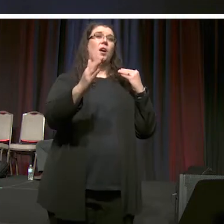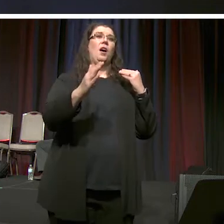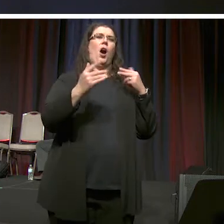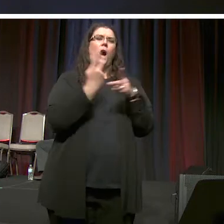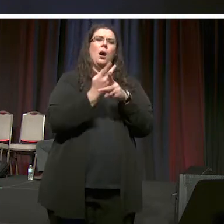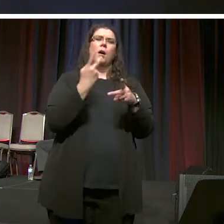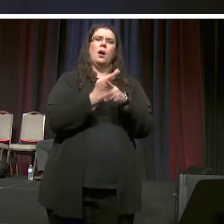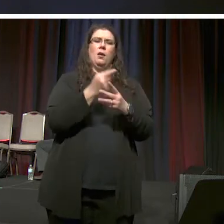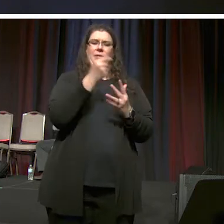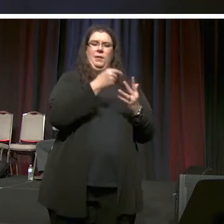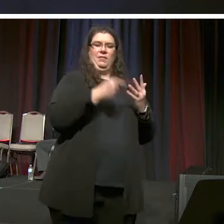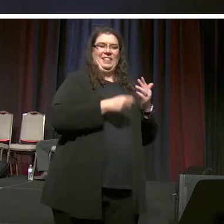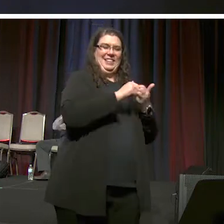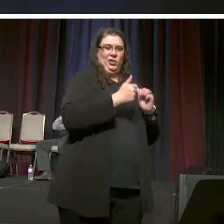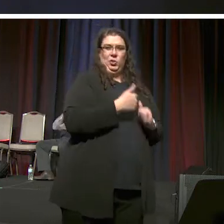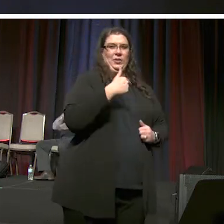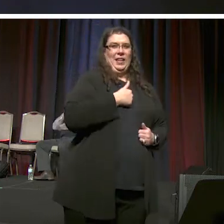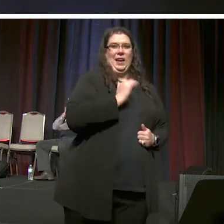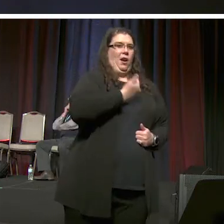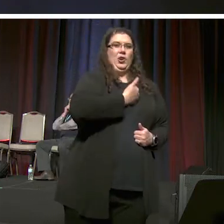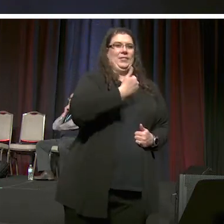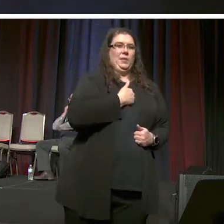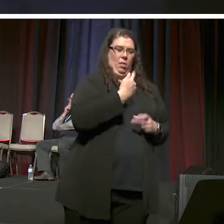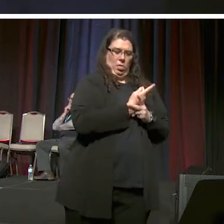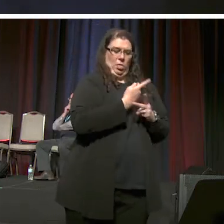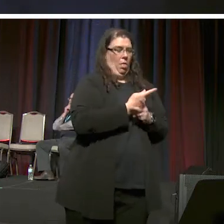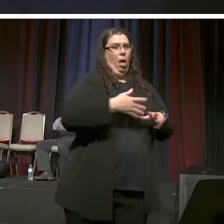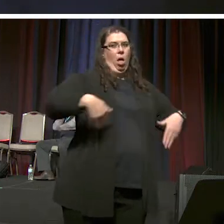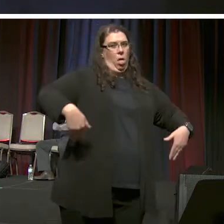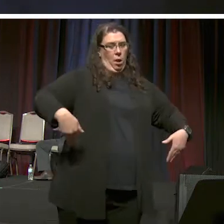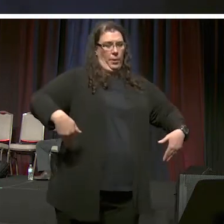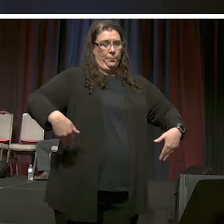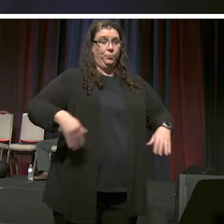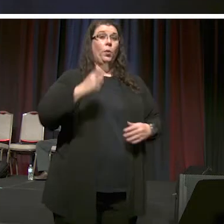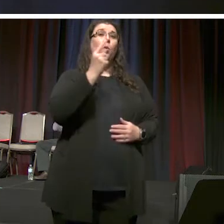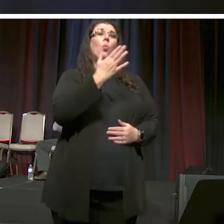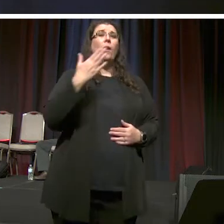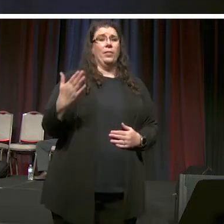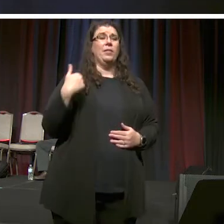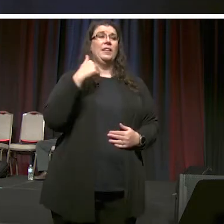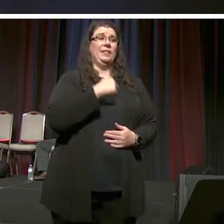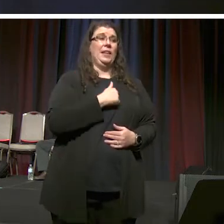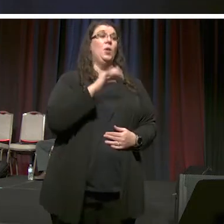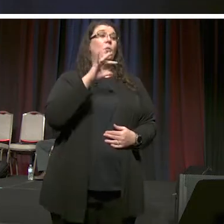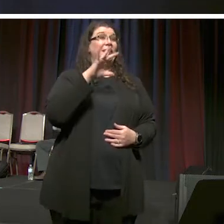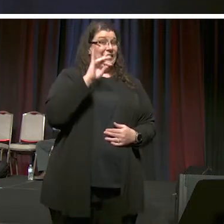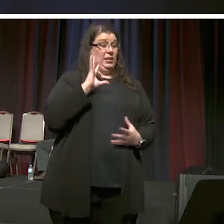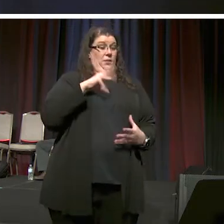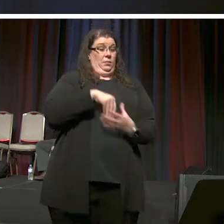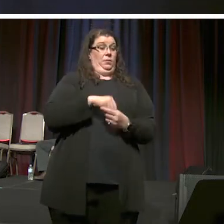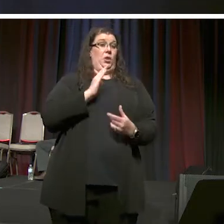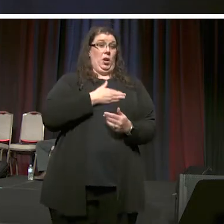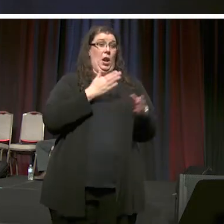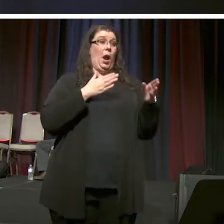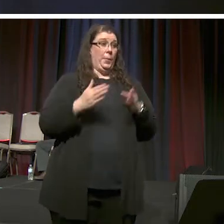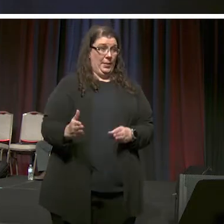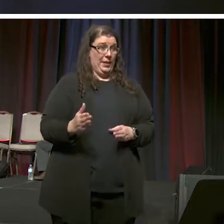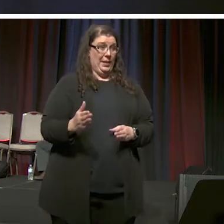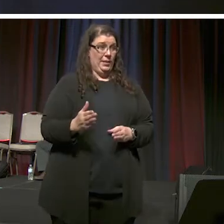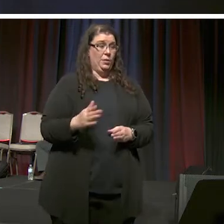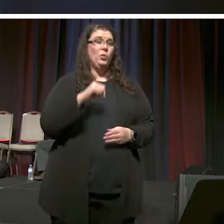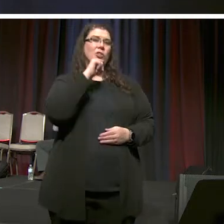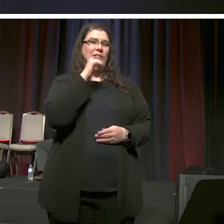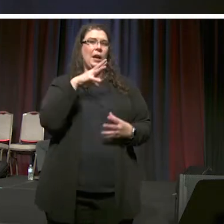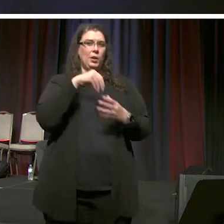not handle ourselves. One of the things that we did have in our plan that is not included